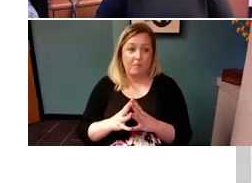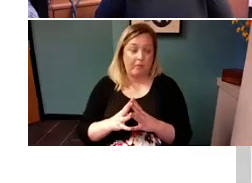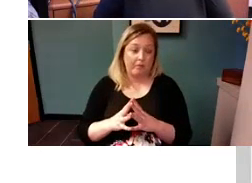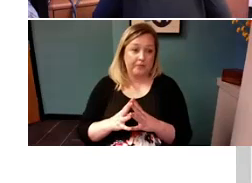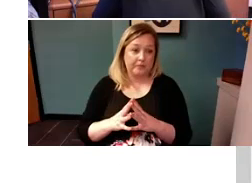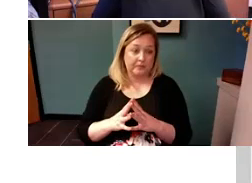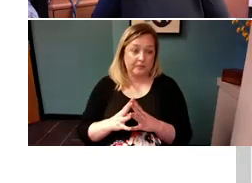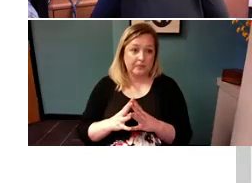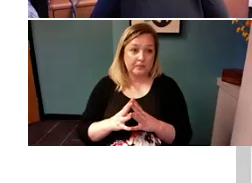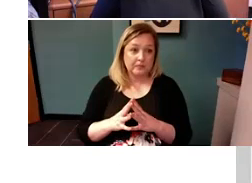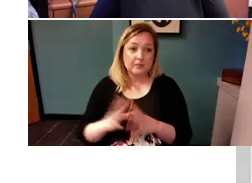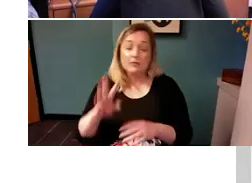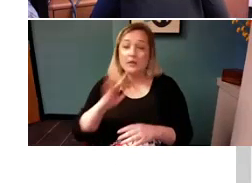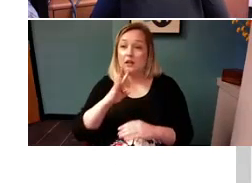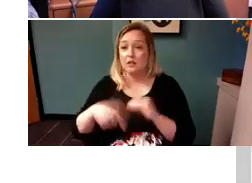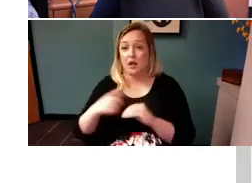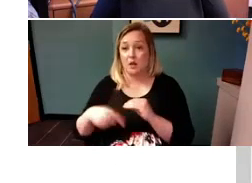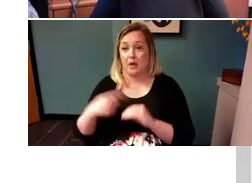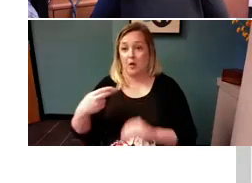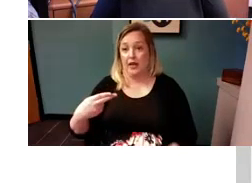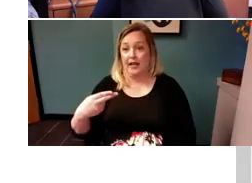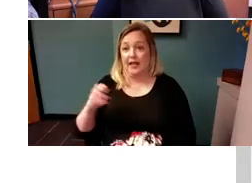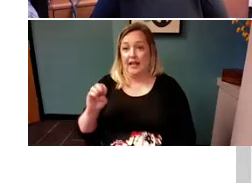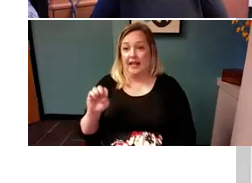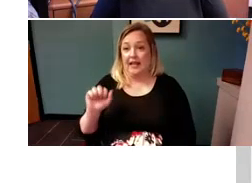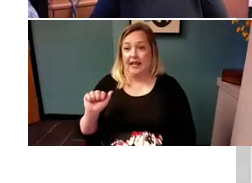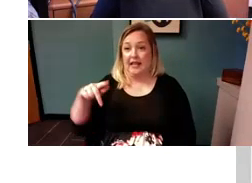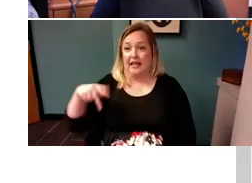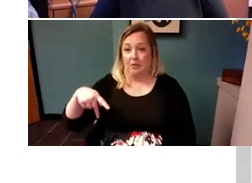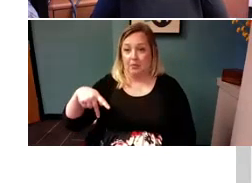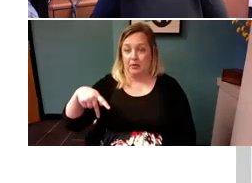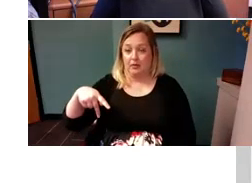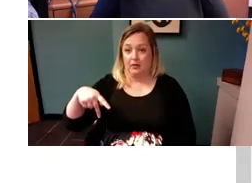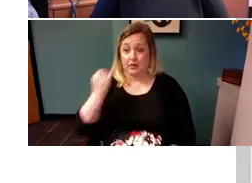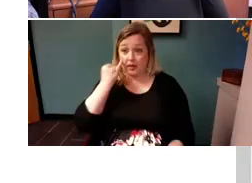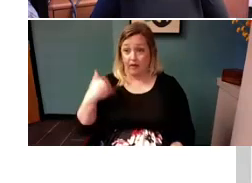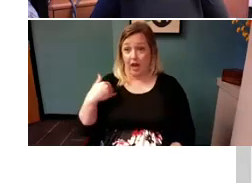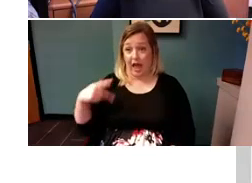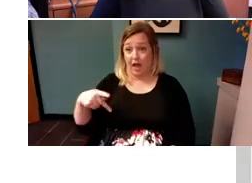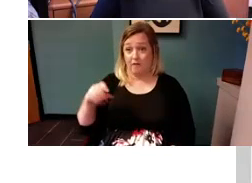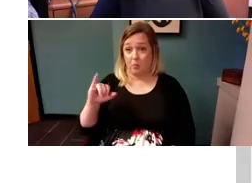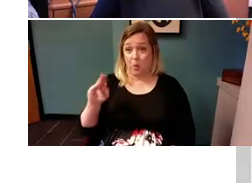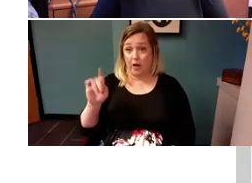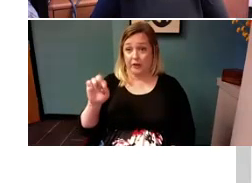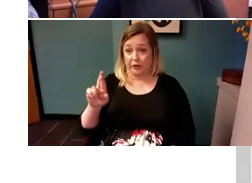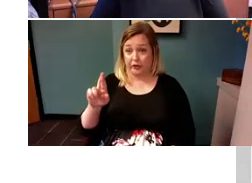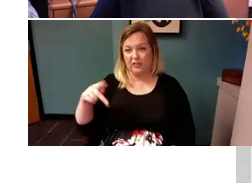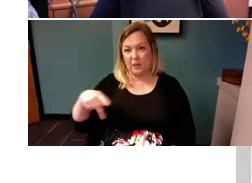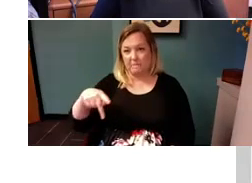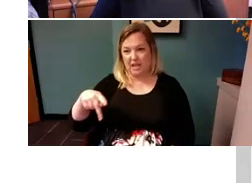let's talk about heap for a quick second. So let's say I have this pointer P1 and I'm saying